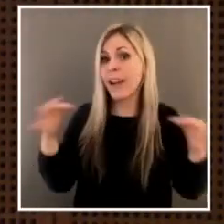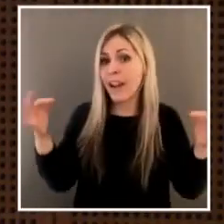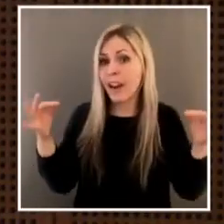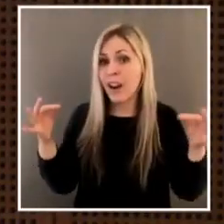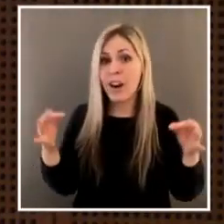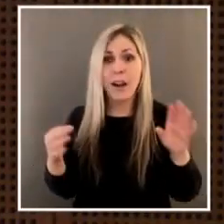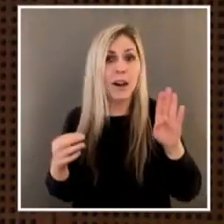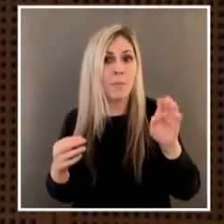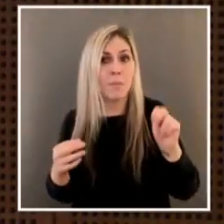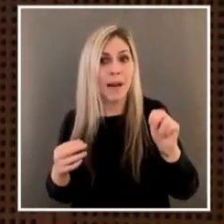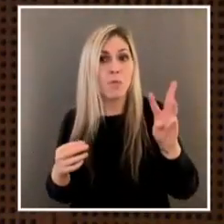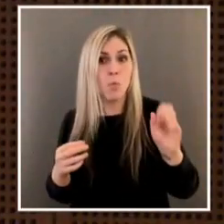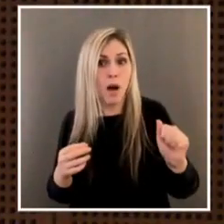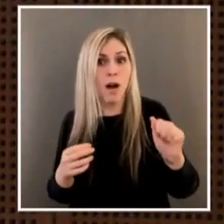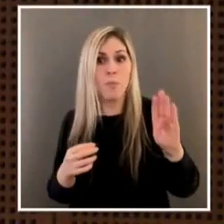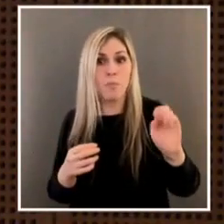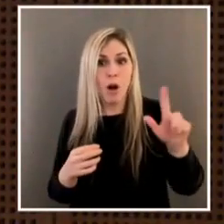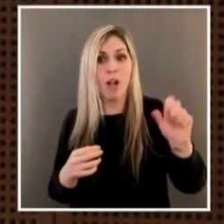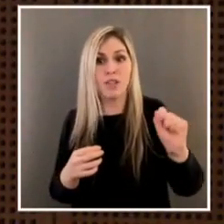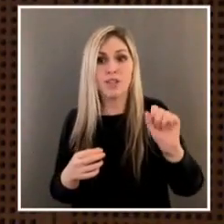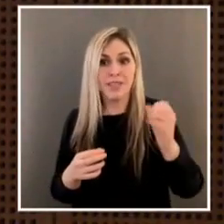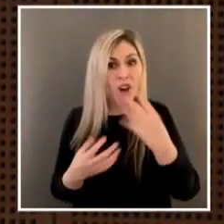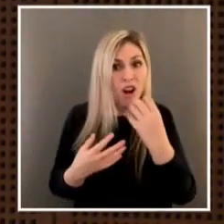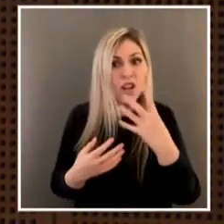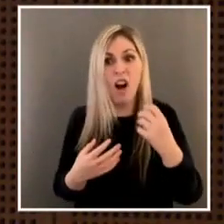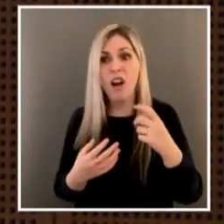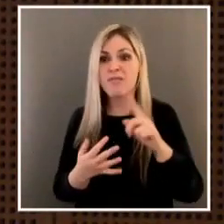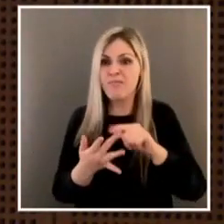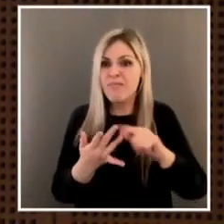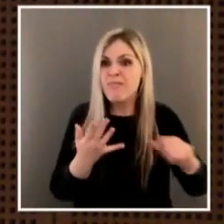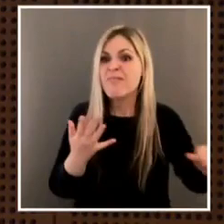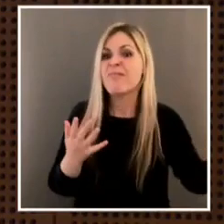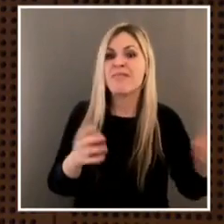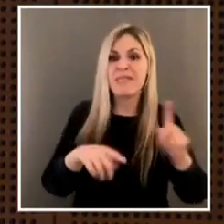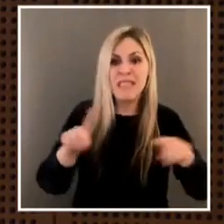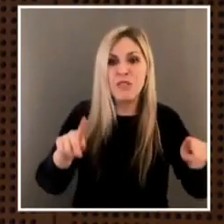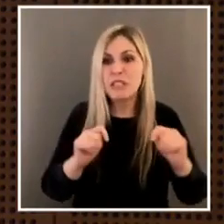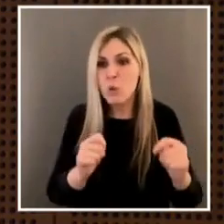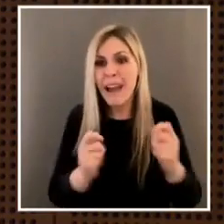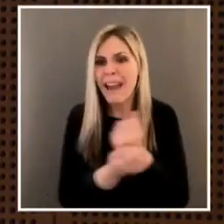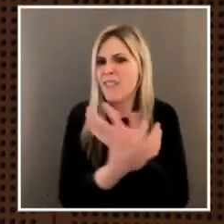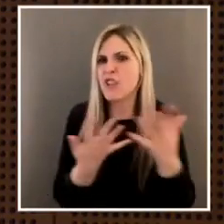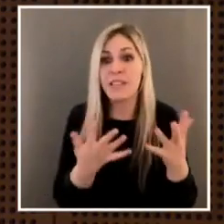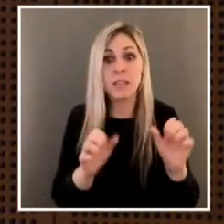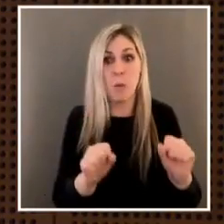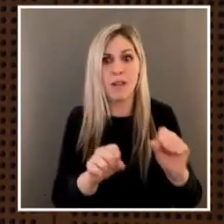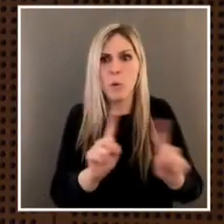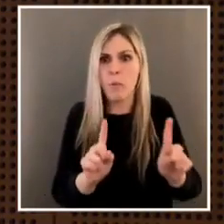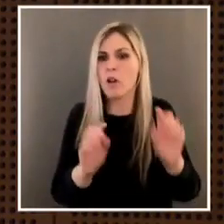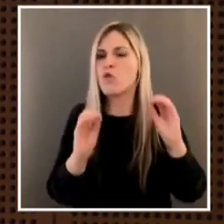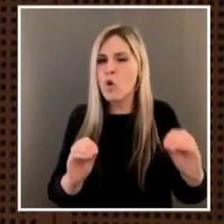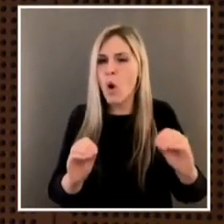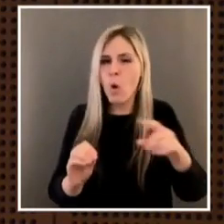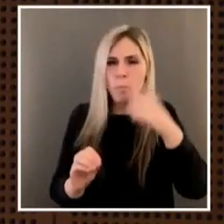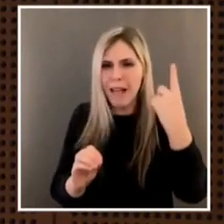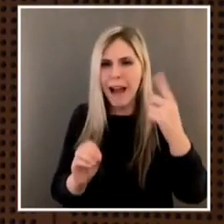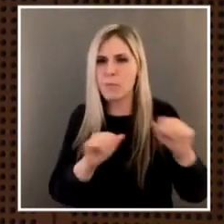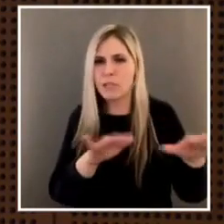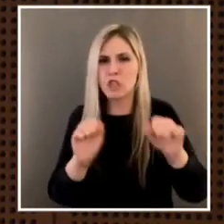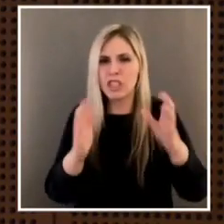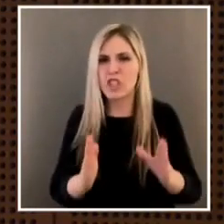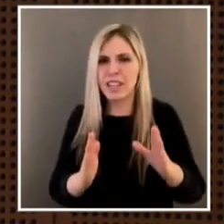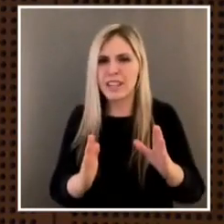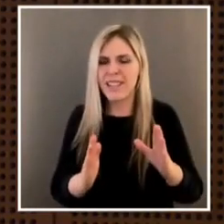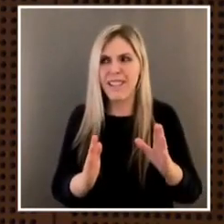miniature Machu Picchu. All things are possible. But ain't no colored magician in her right mind gonna make you